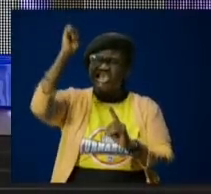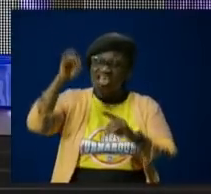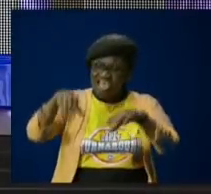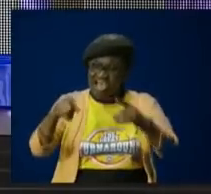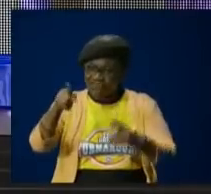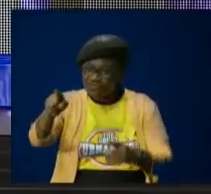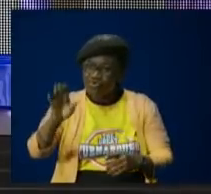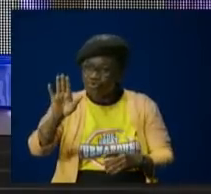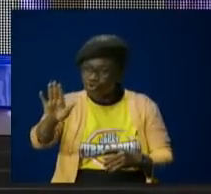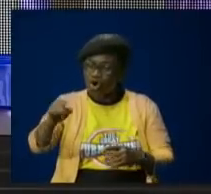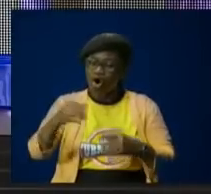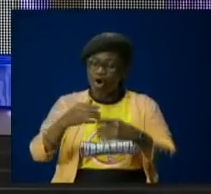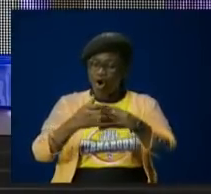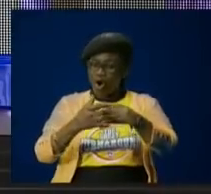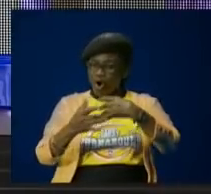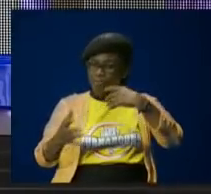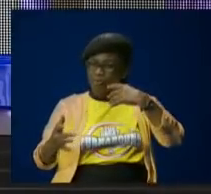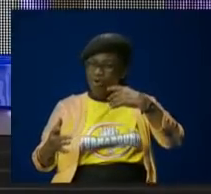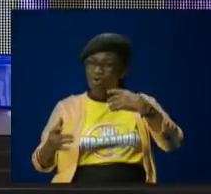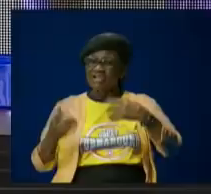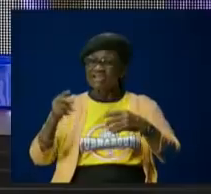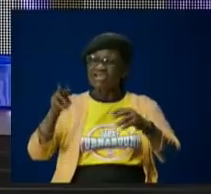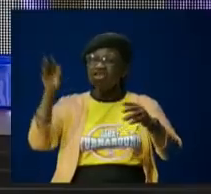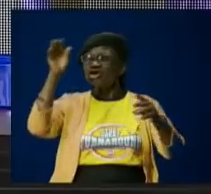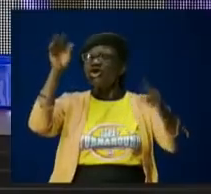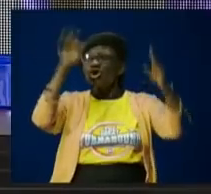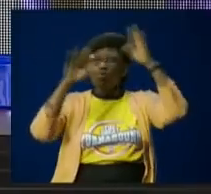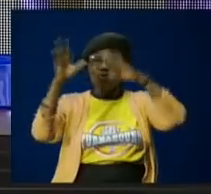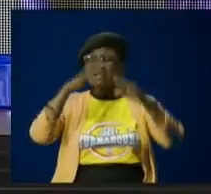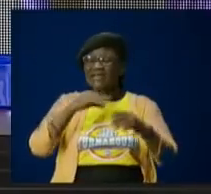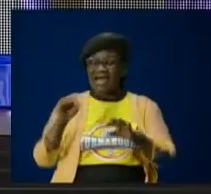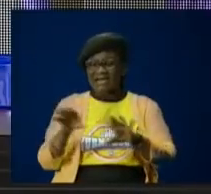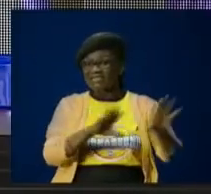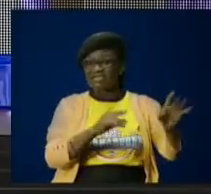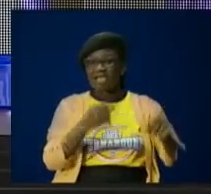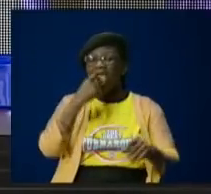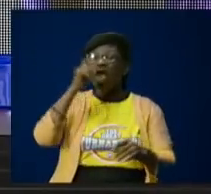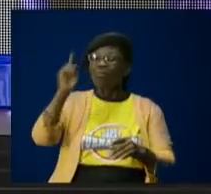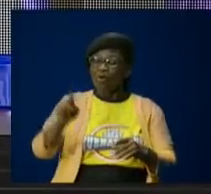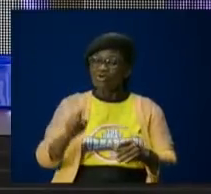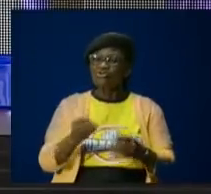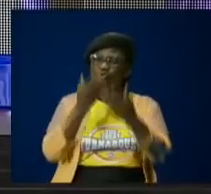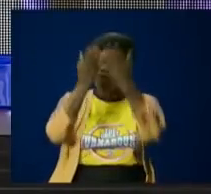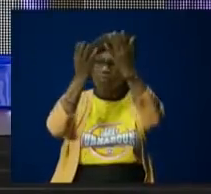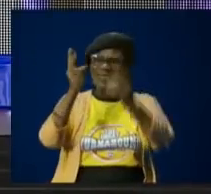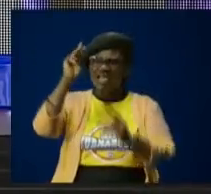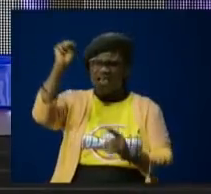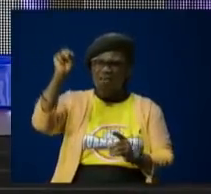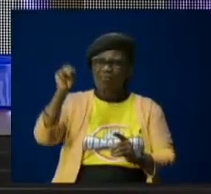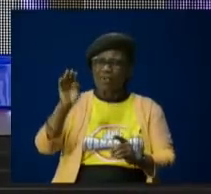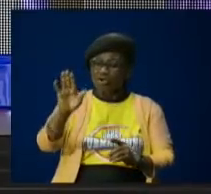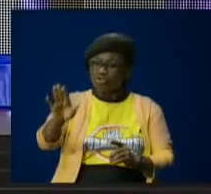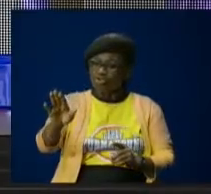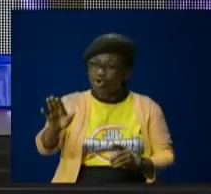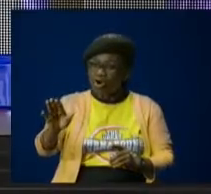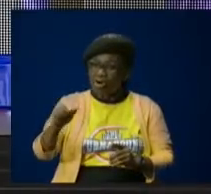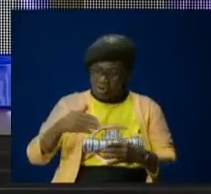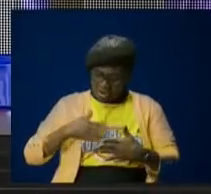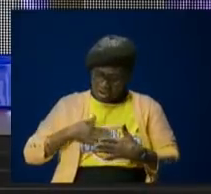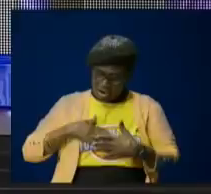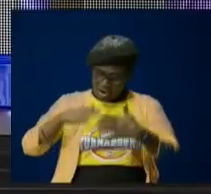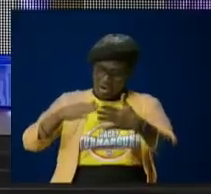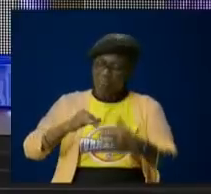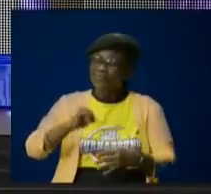sea must obey him. Your breathing, your blood must obey the Lord